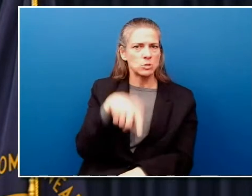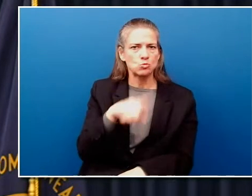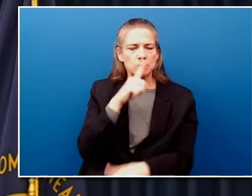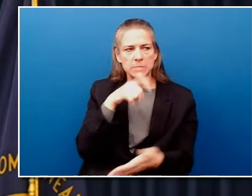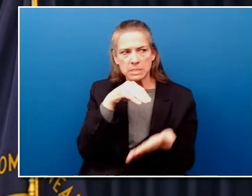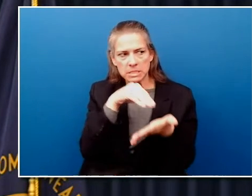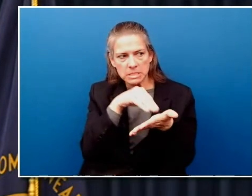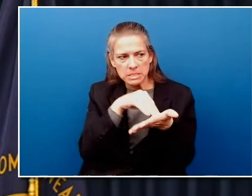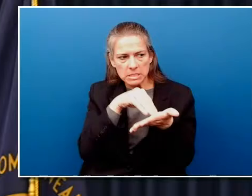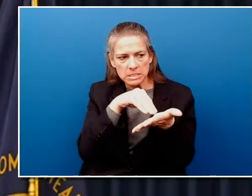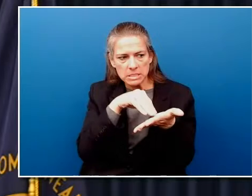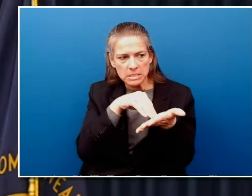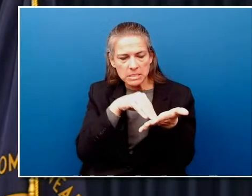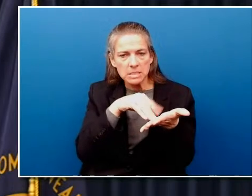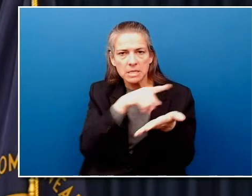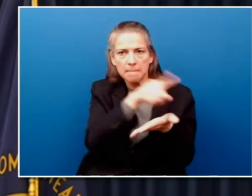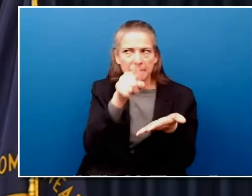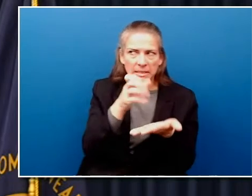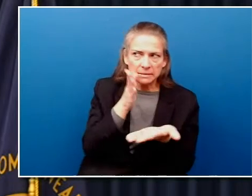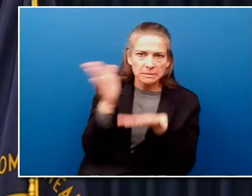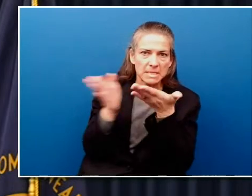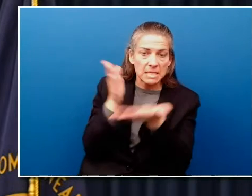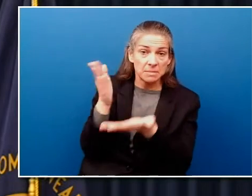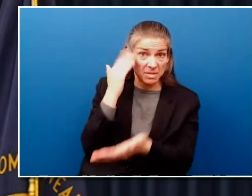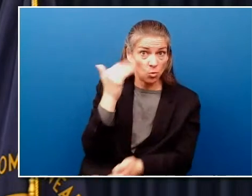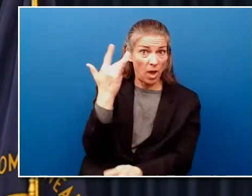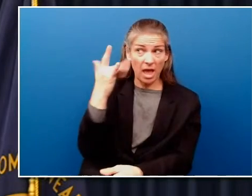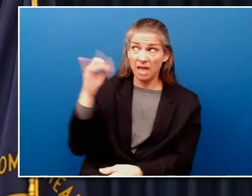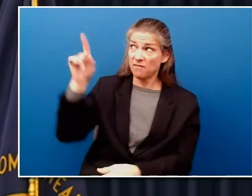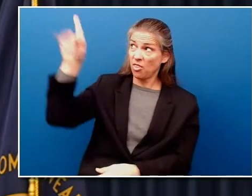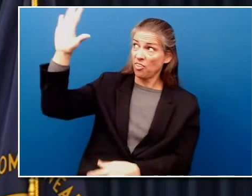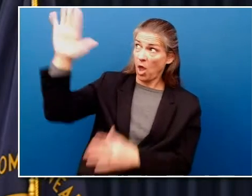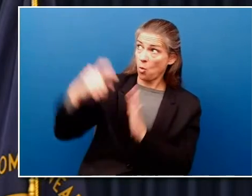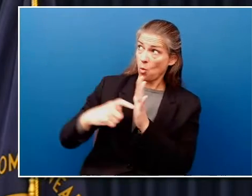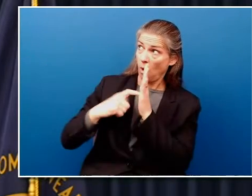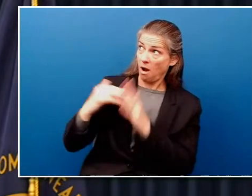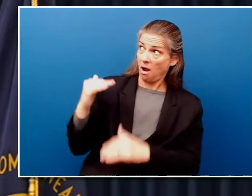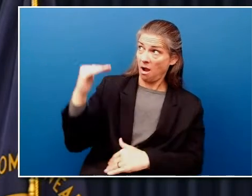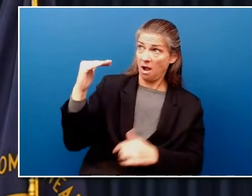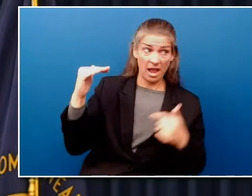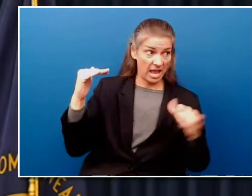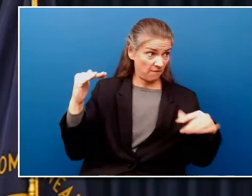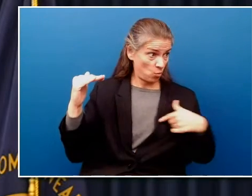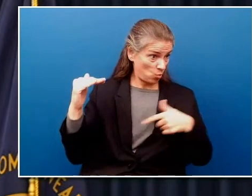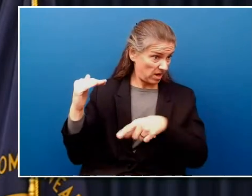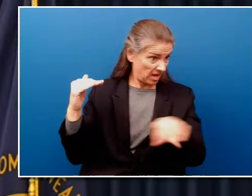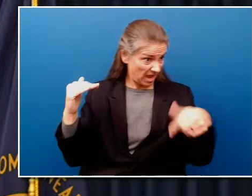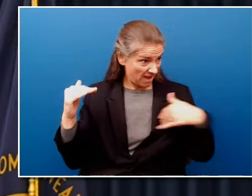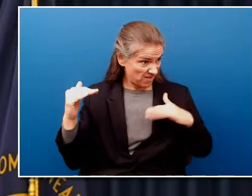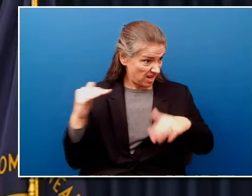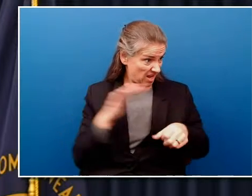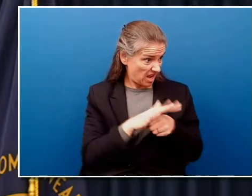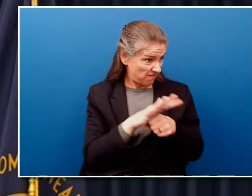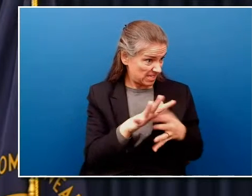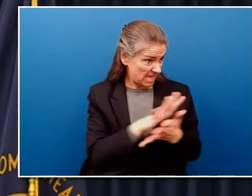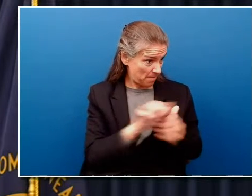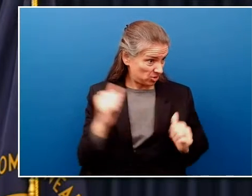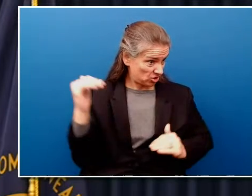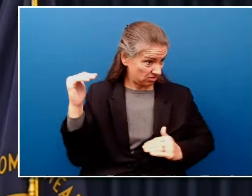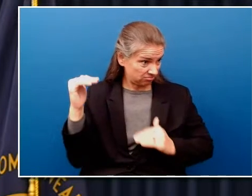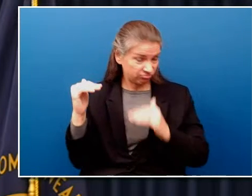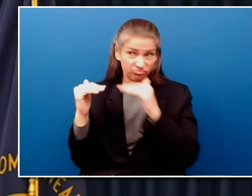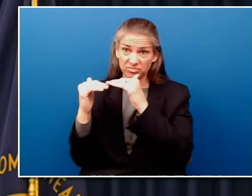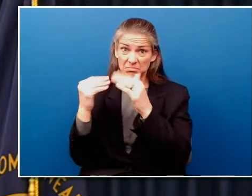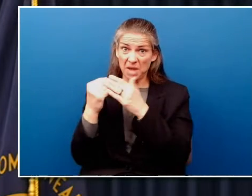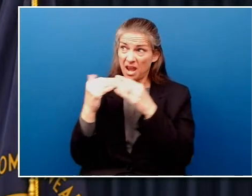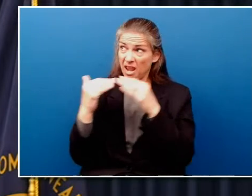of people submit, because if we meet the thresholds, it's going to be out of 30 plus counties. So we'll try to give updates as